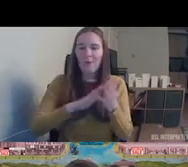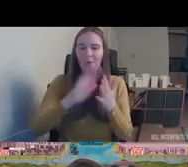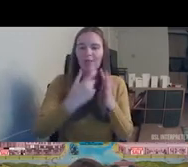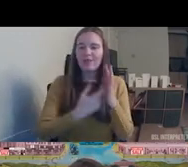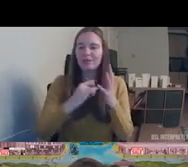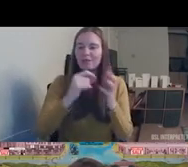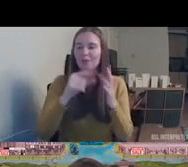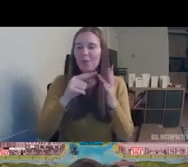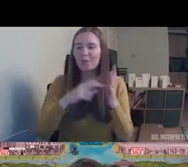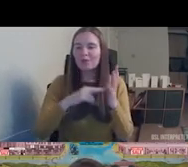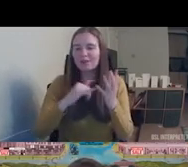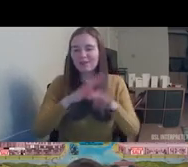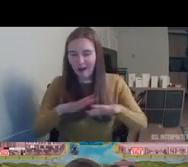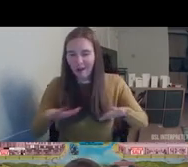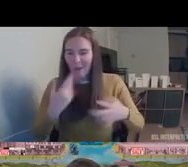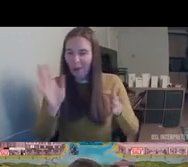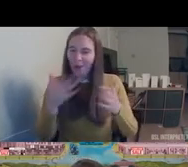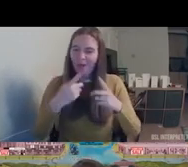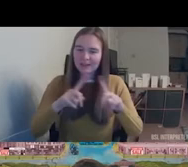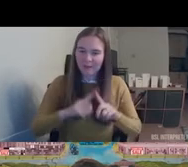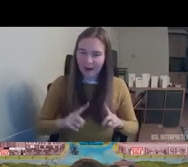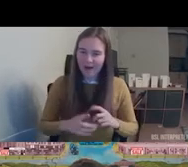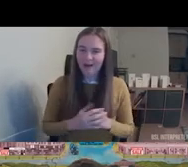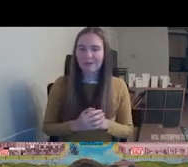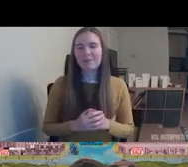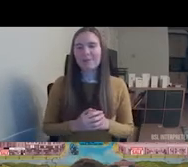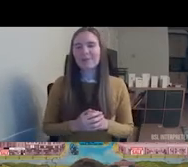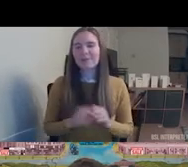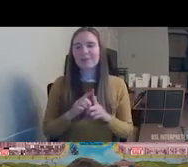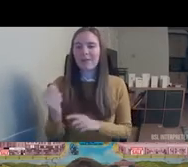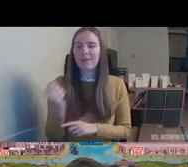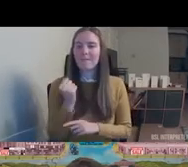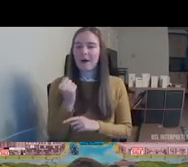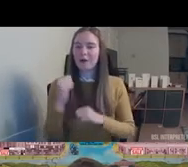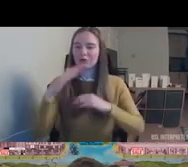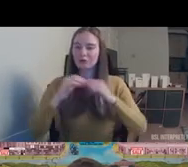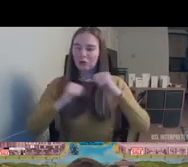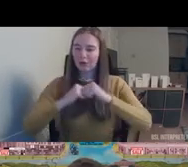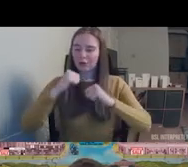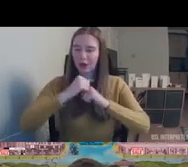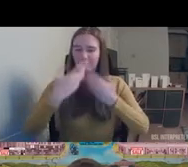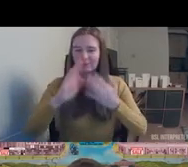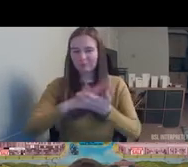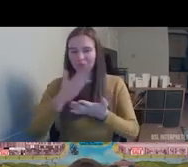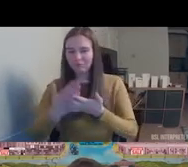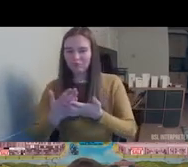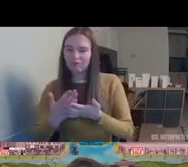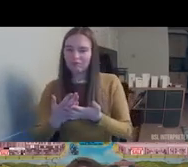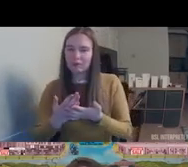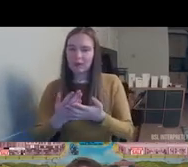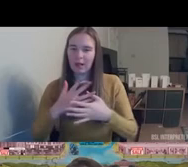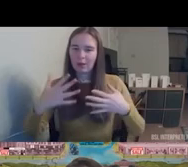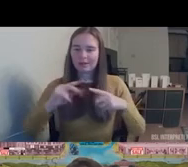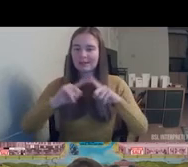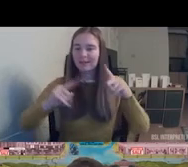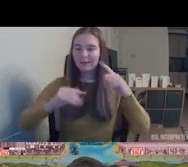kind of elements of pubs within the room. And then the bar structure has been transformed into this element, which has lots of different heights and